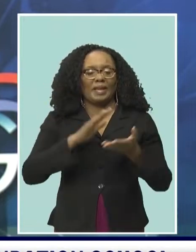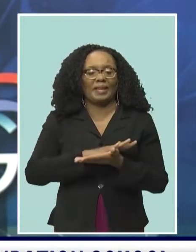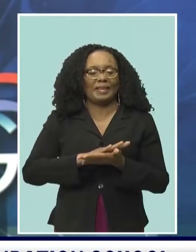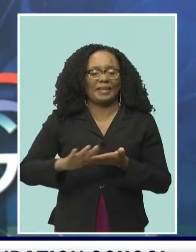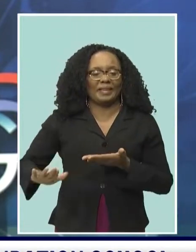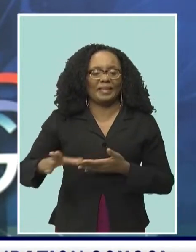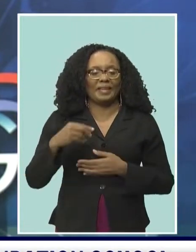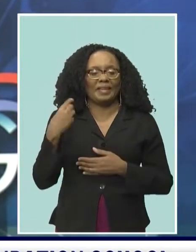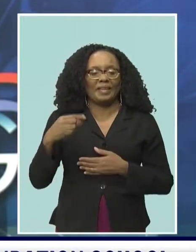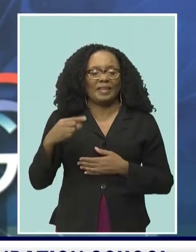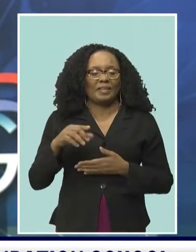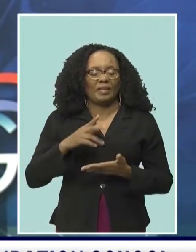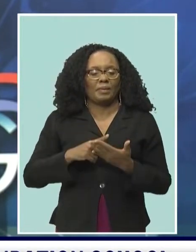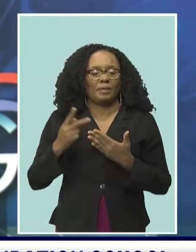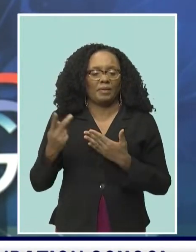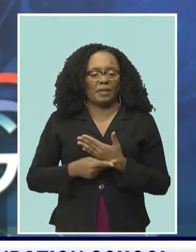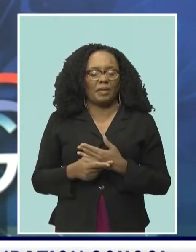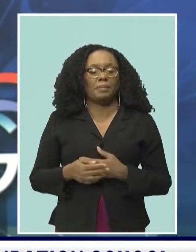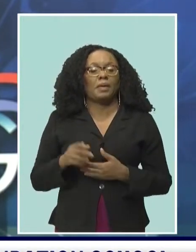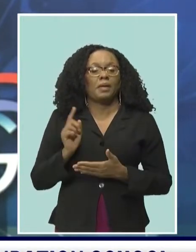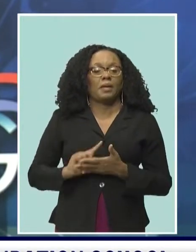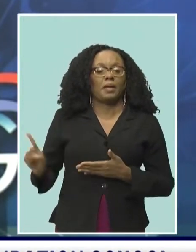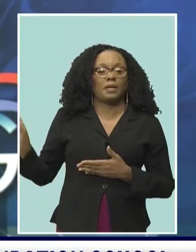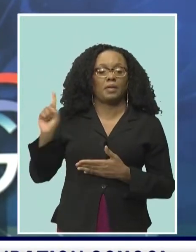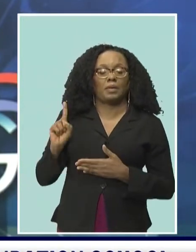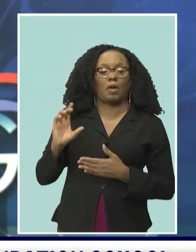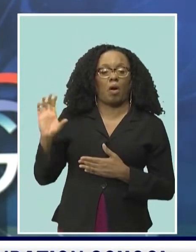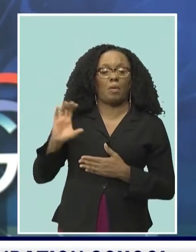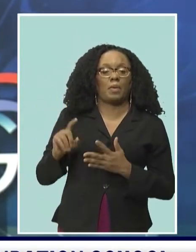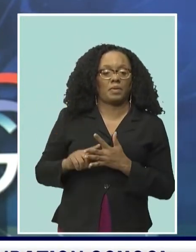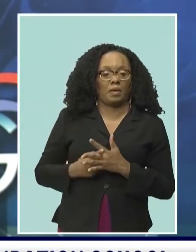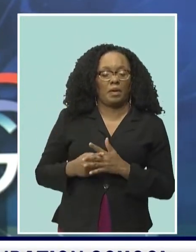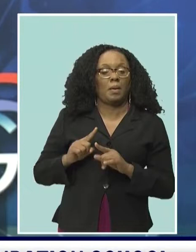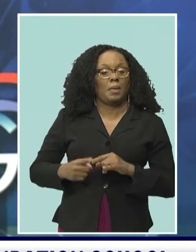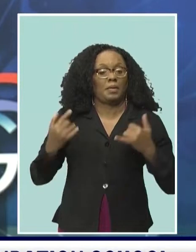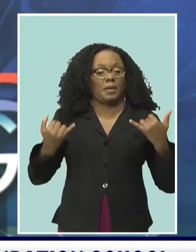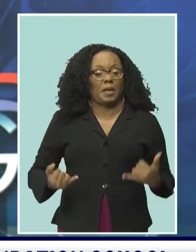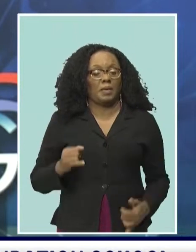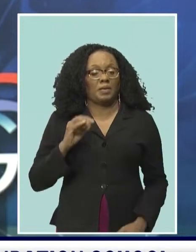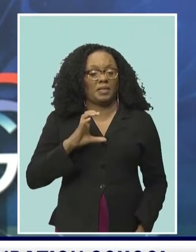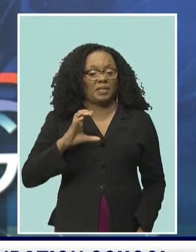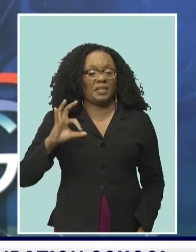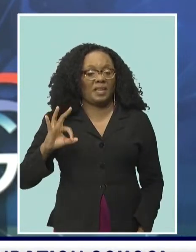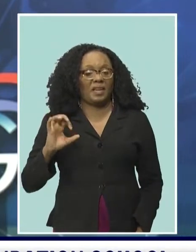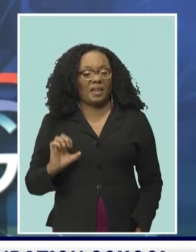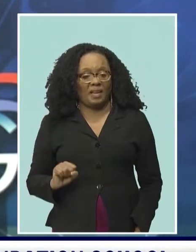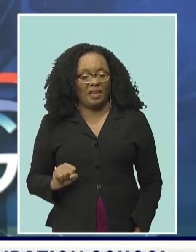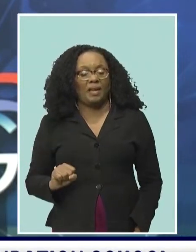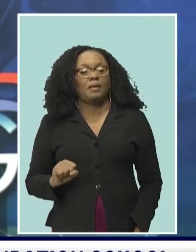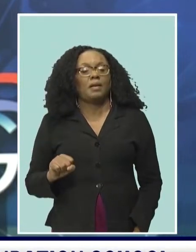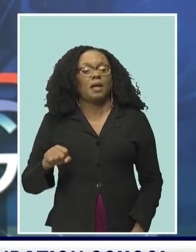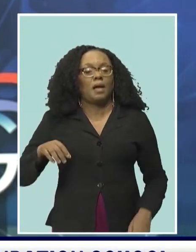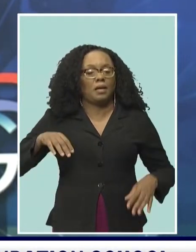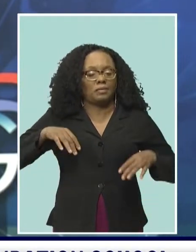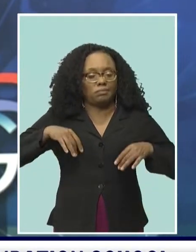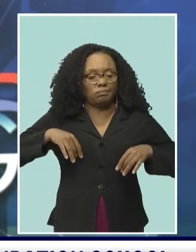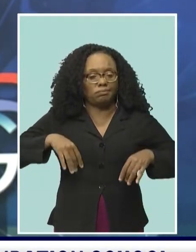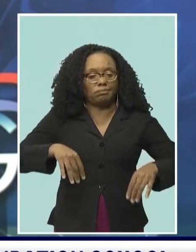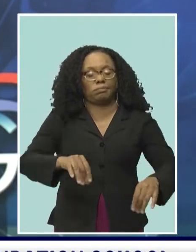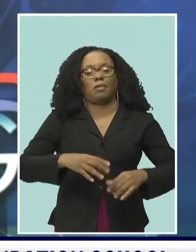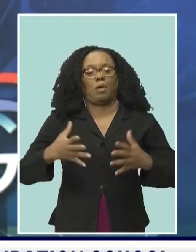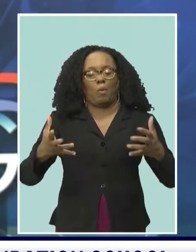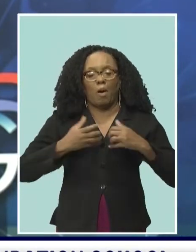Comamir's induction into the project last week, the Churchill institution fulfilled the promise of Environment Minister Adrian Ford to bring